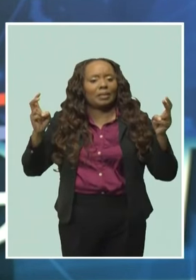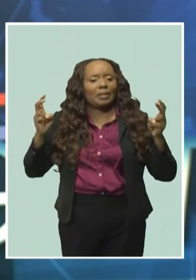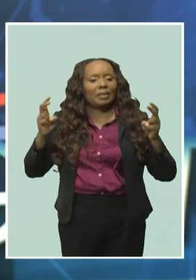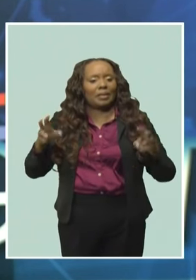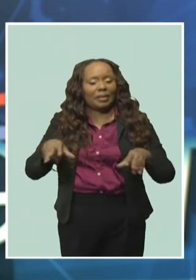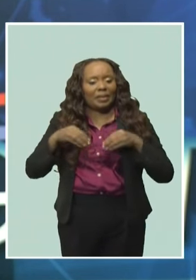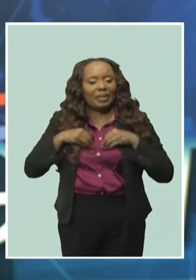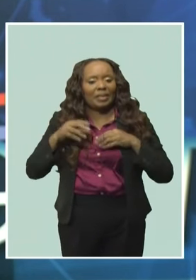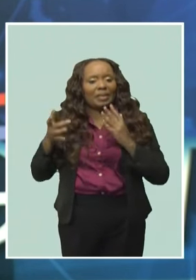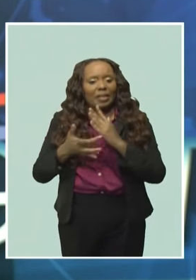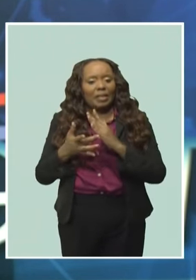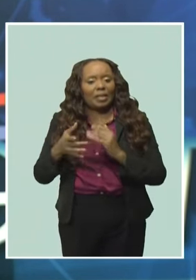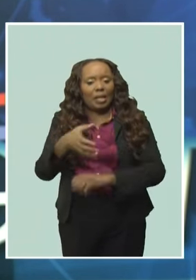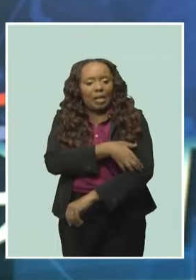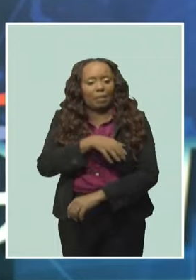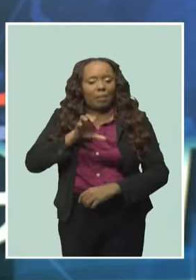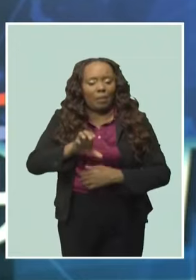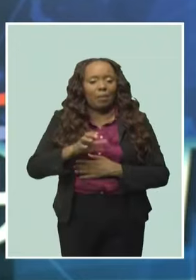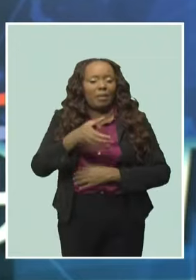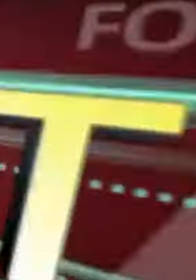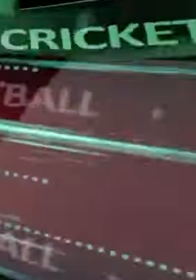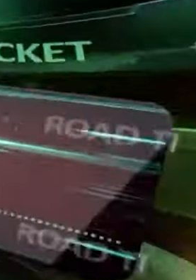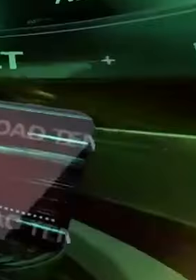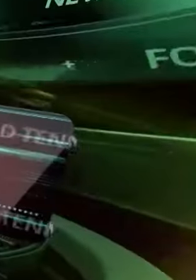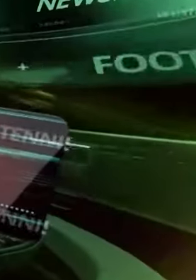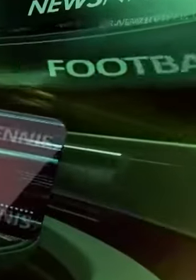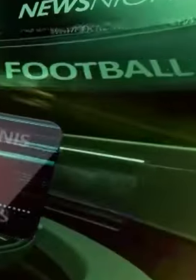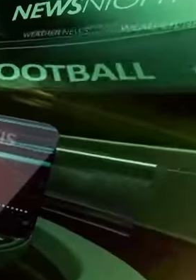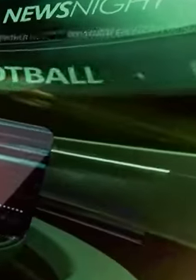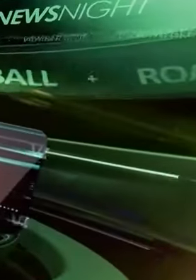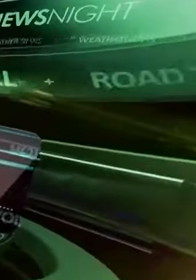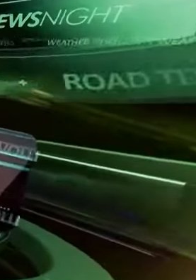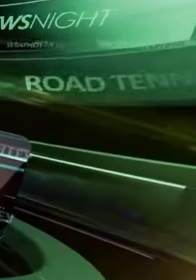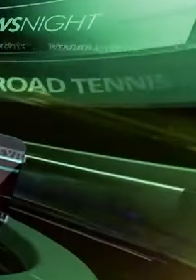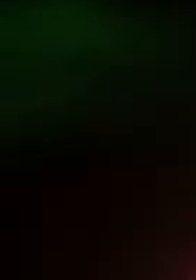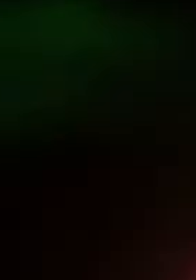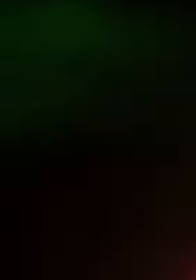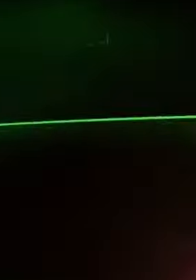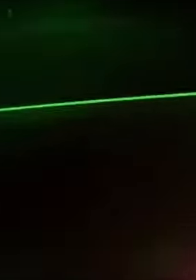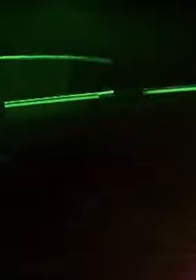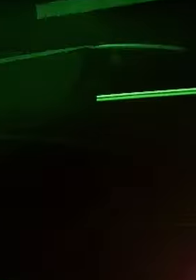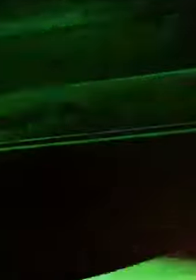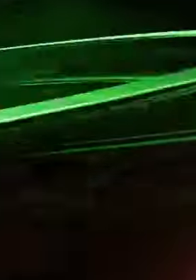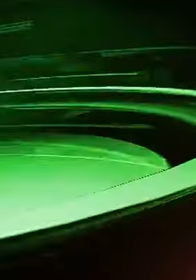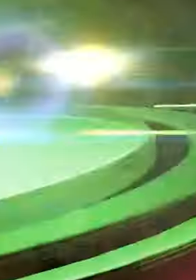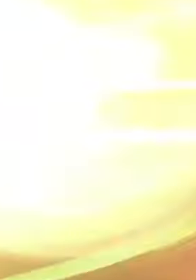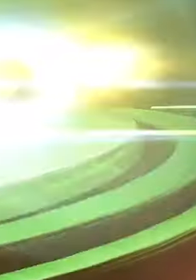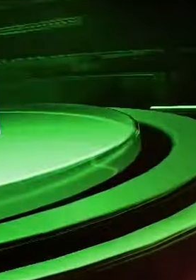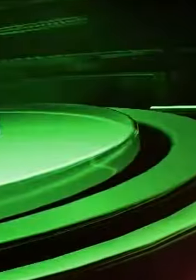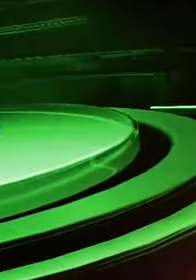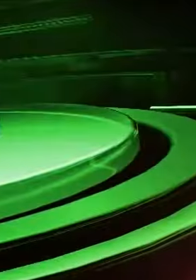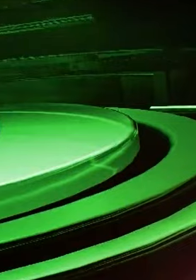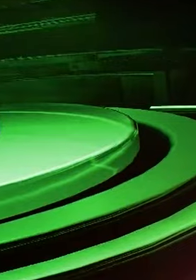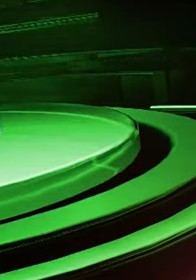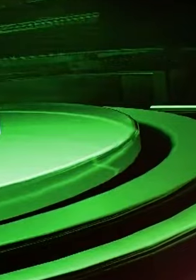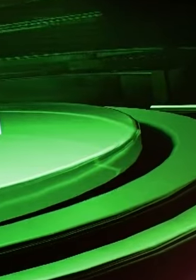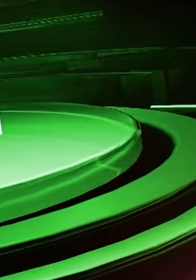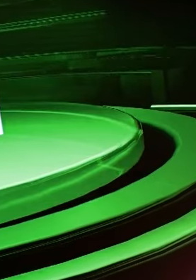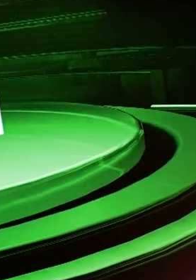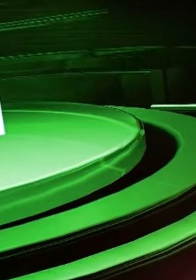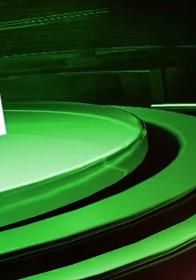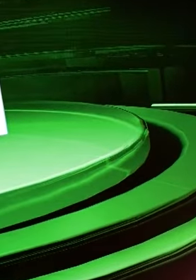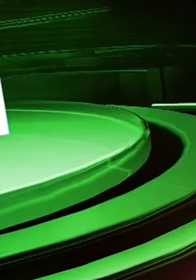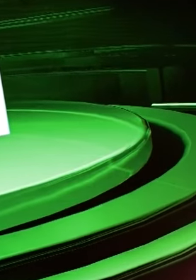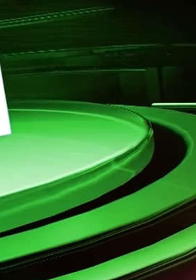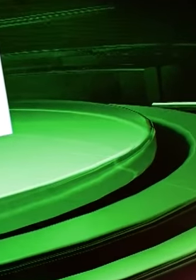Embracing Technology, Empowering the Future. Sports Night, brought to you with the compliments of Great Health Works,